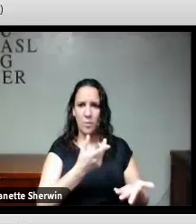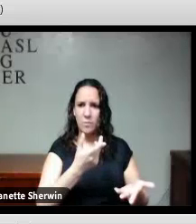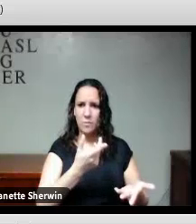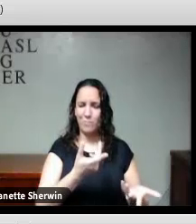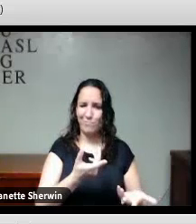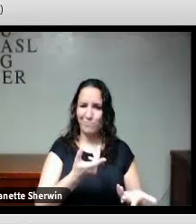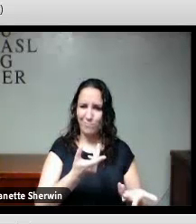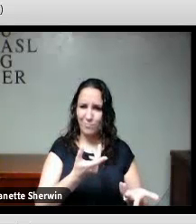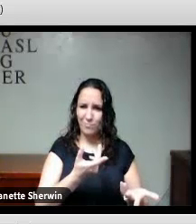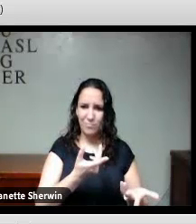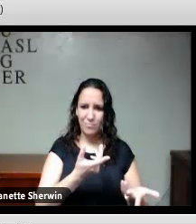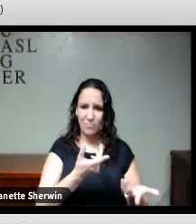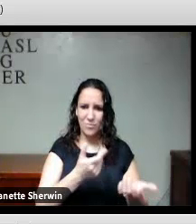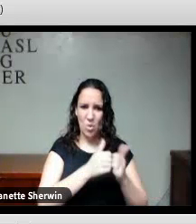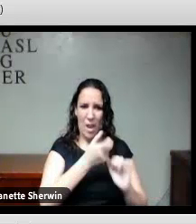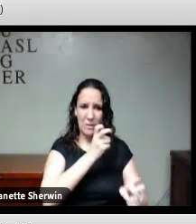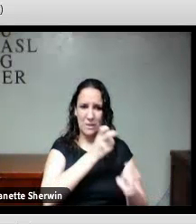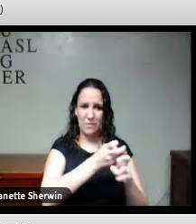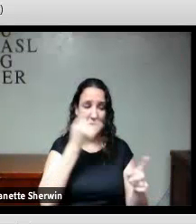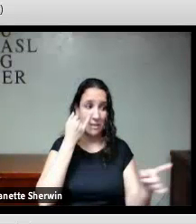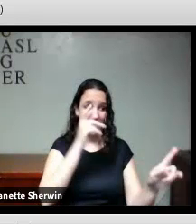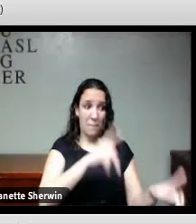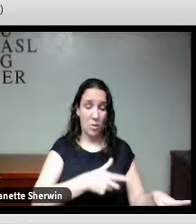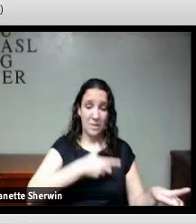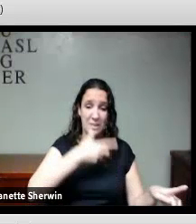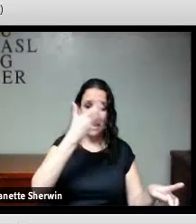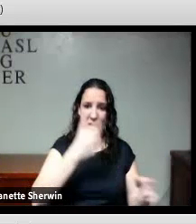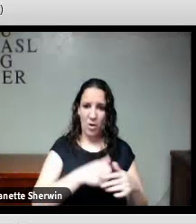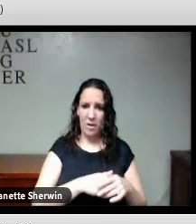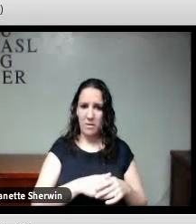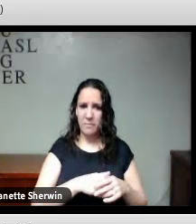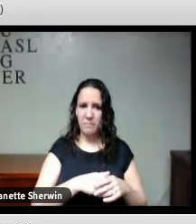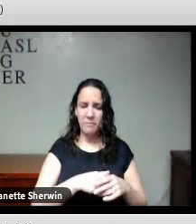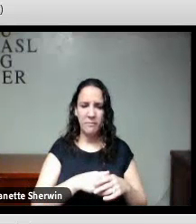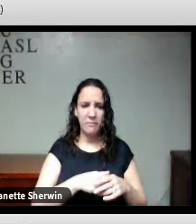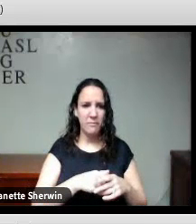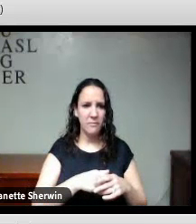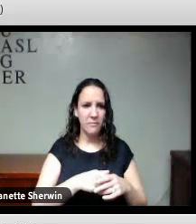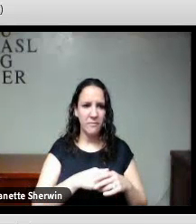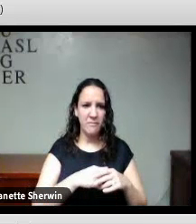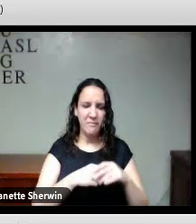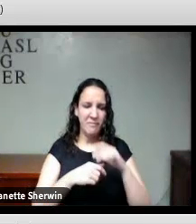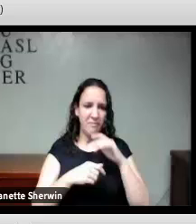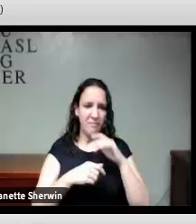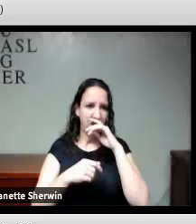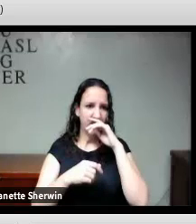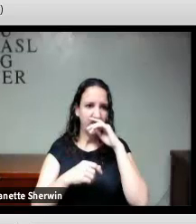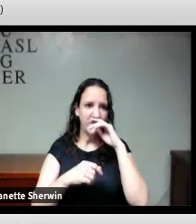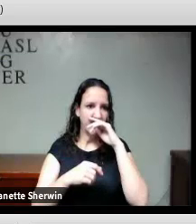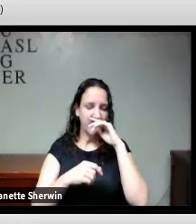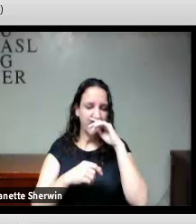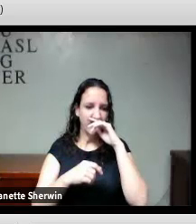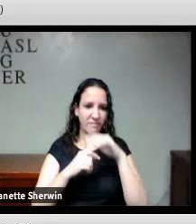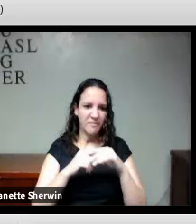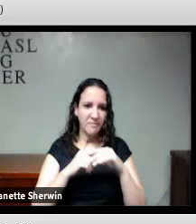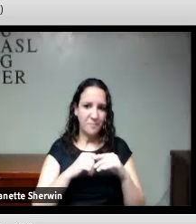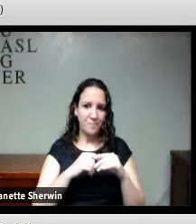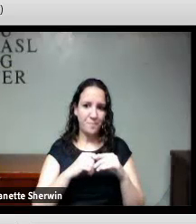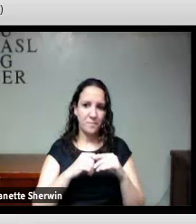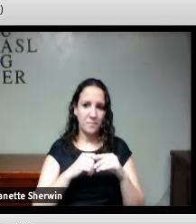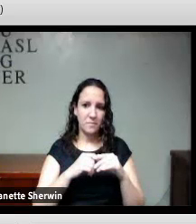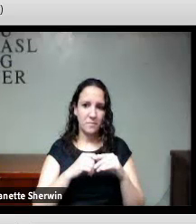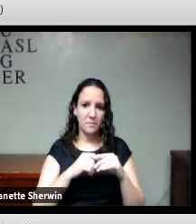with us. I think of the defensiveness that comes up in us automatically. And I'm just going to go off on a little